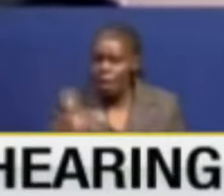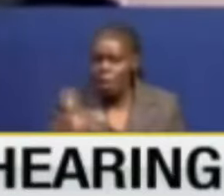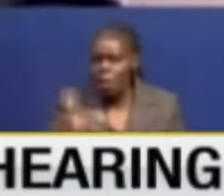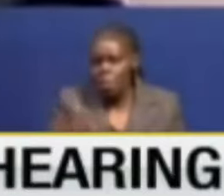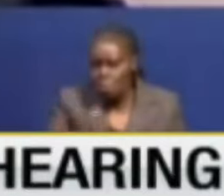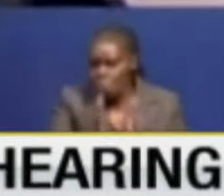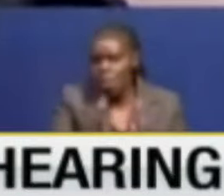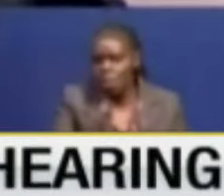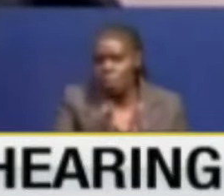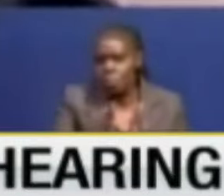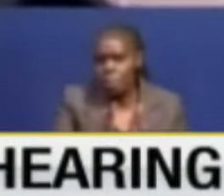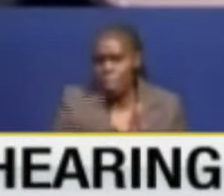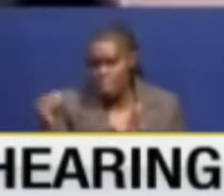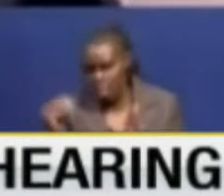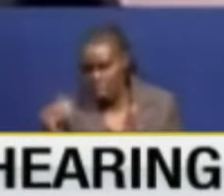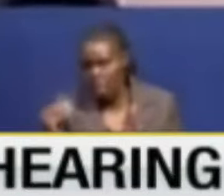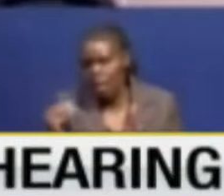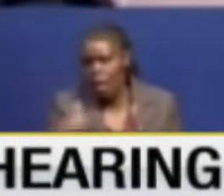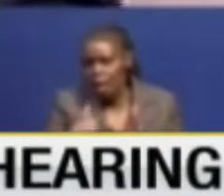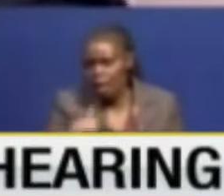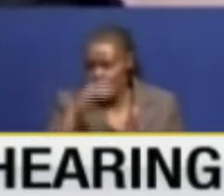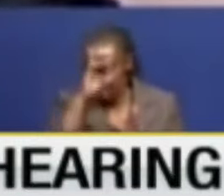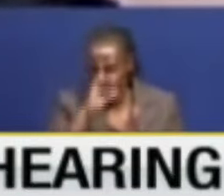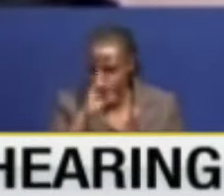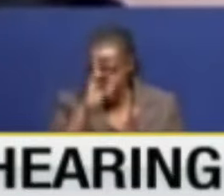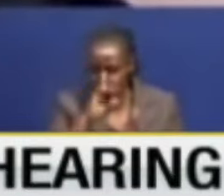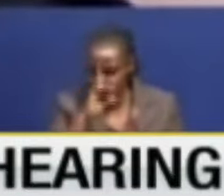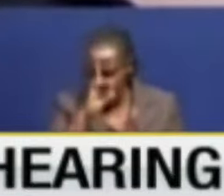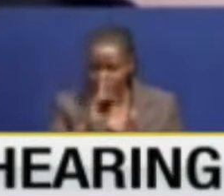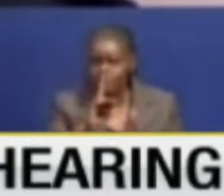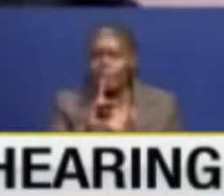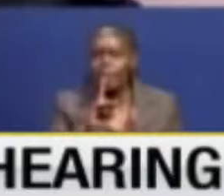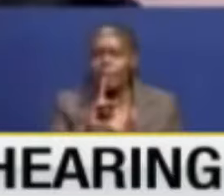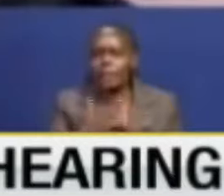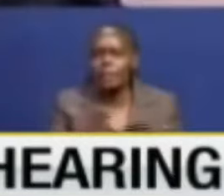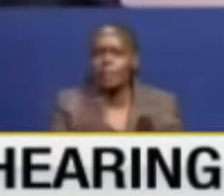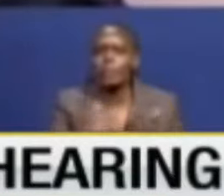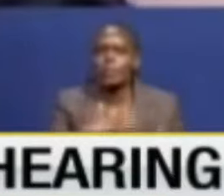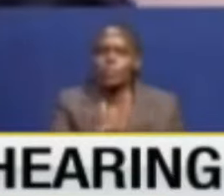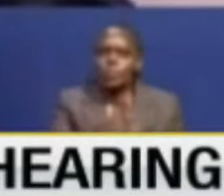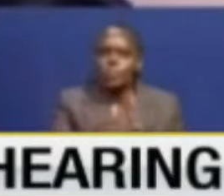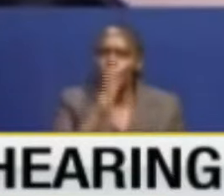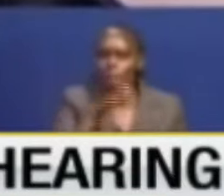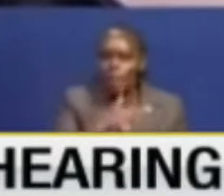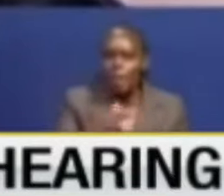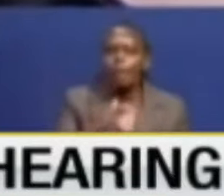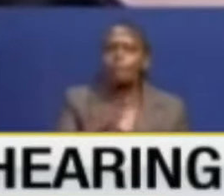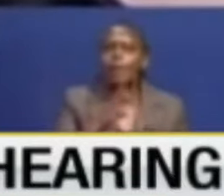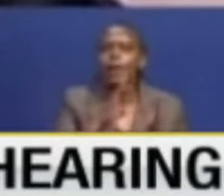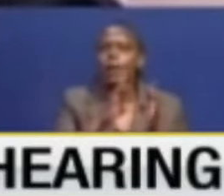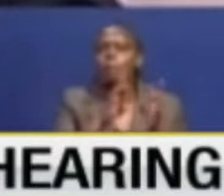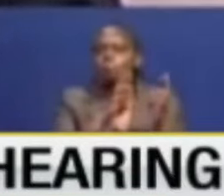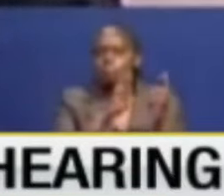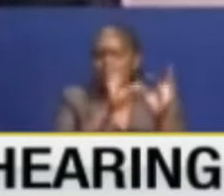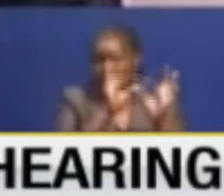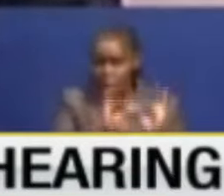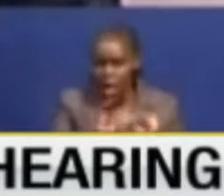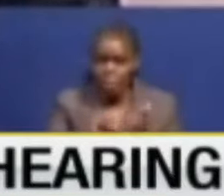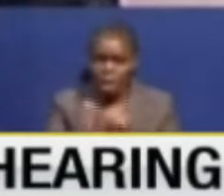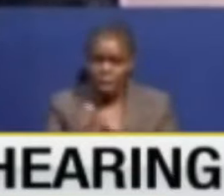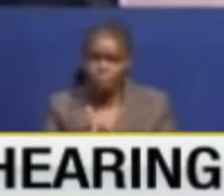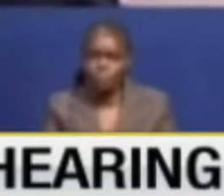has manufactured a serious safety valve that makes sure that she is never held to account of her